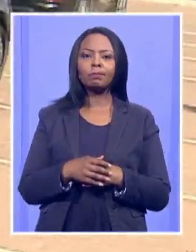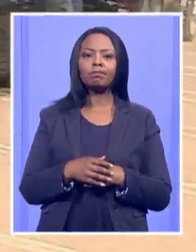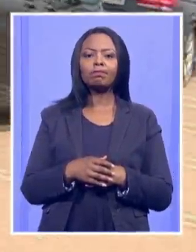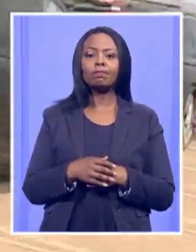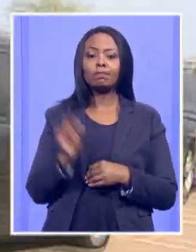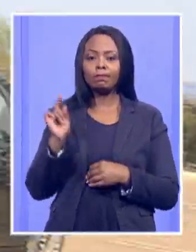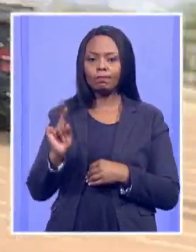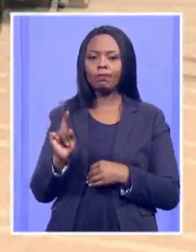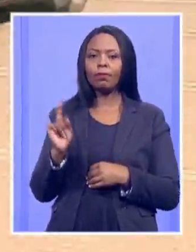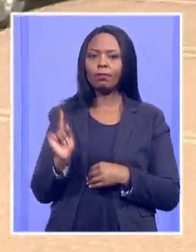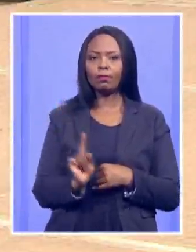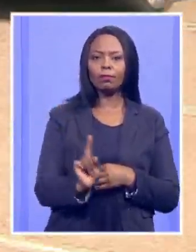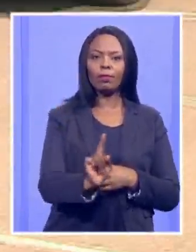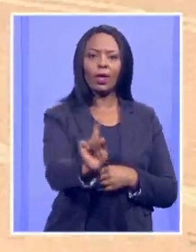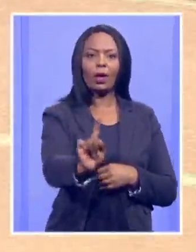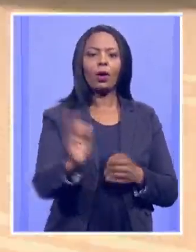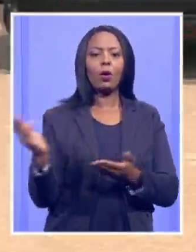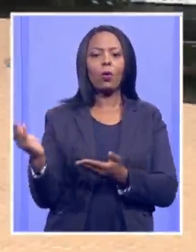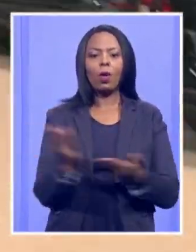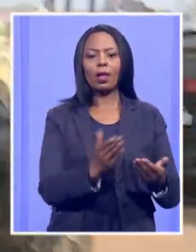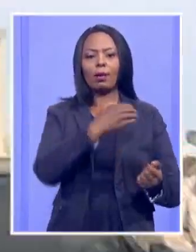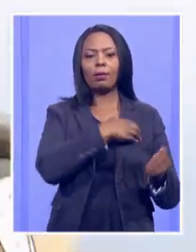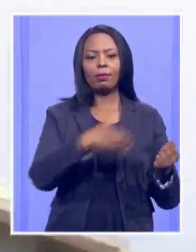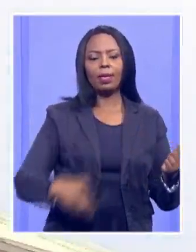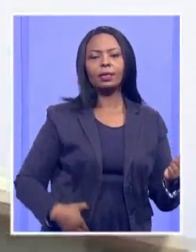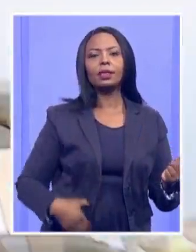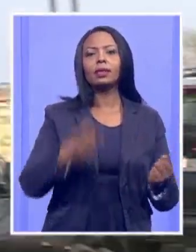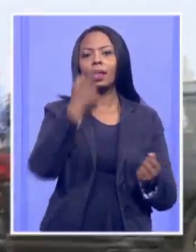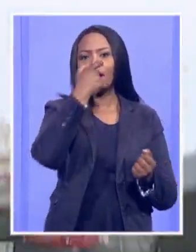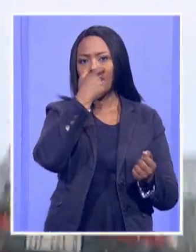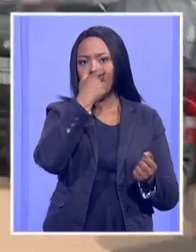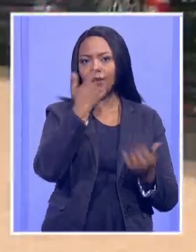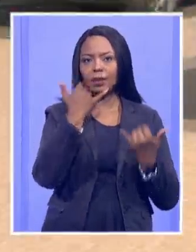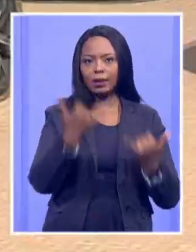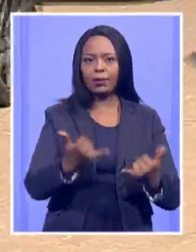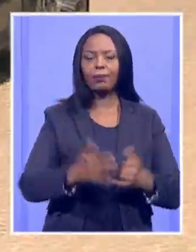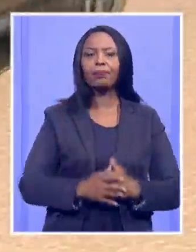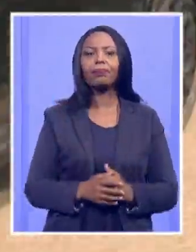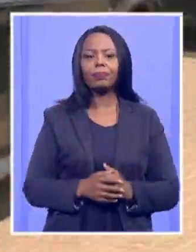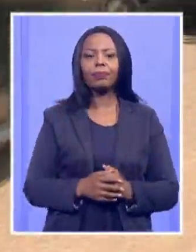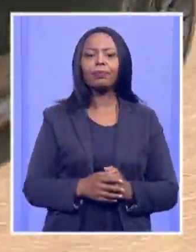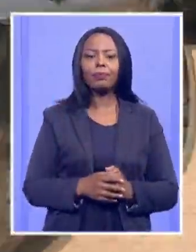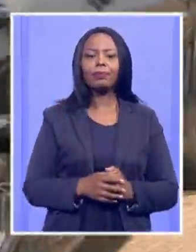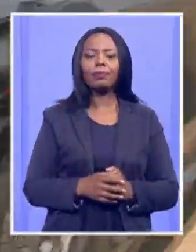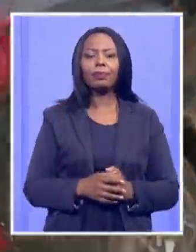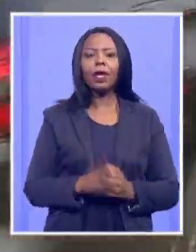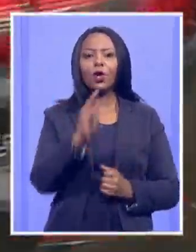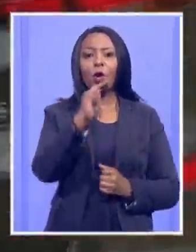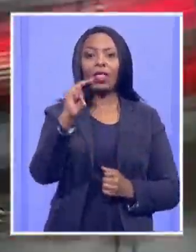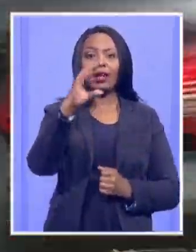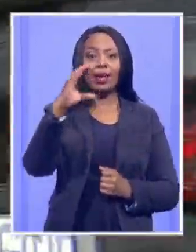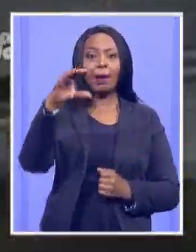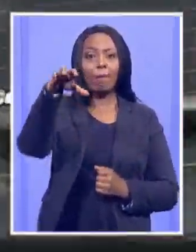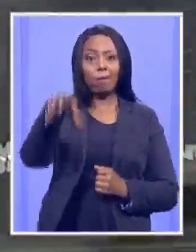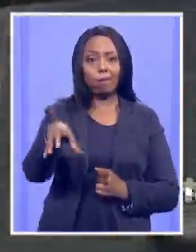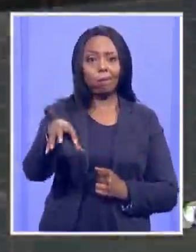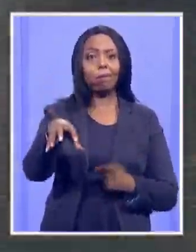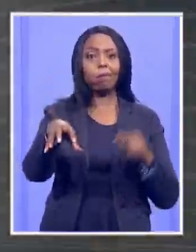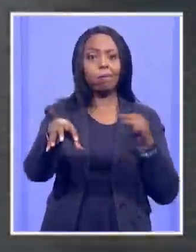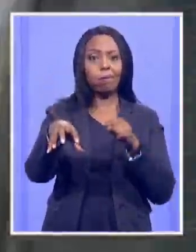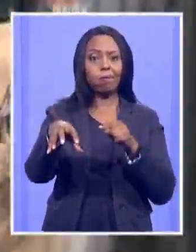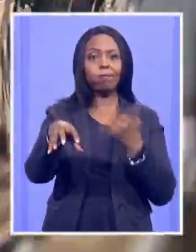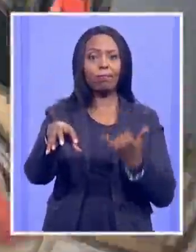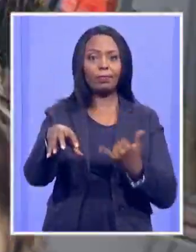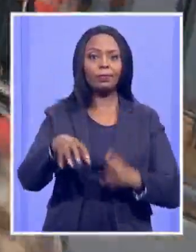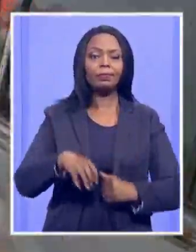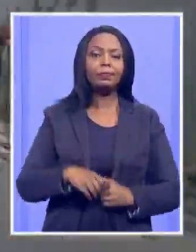welcome the President, Cyril Ramaphosa, to the Northern Cape as he